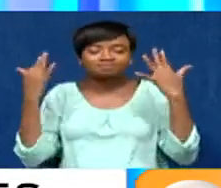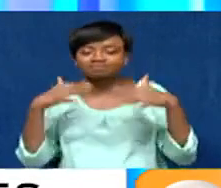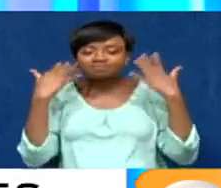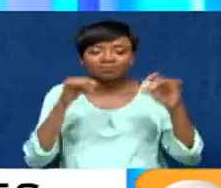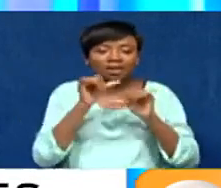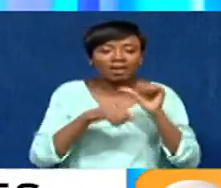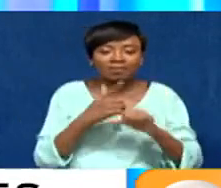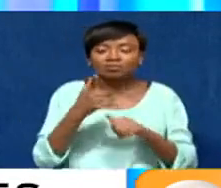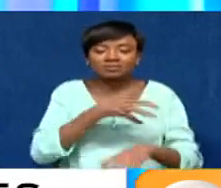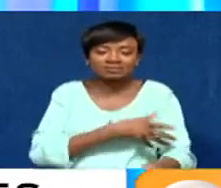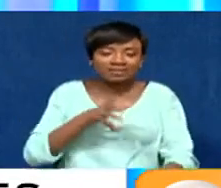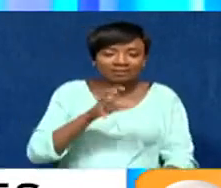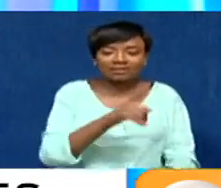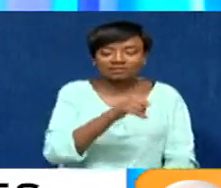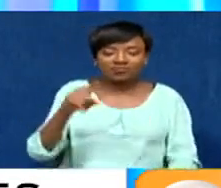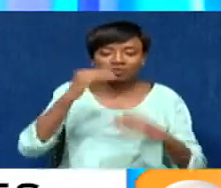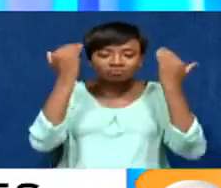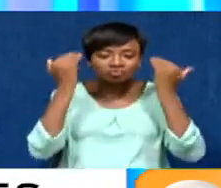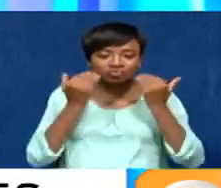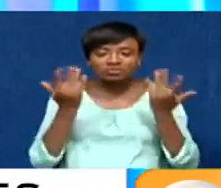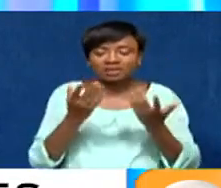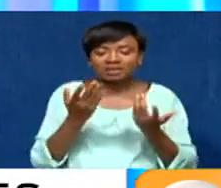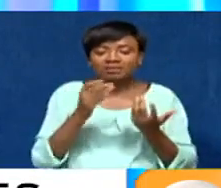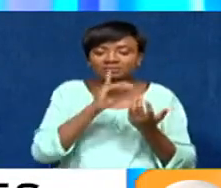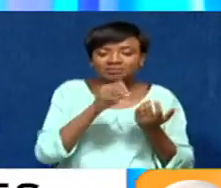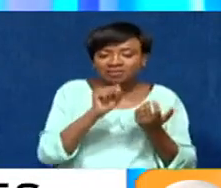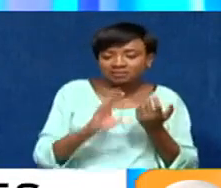the capacity of the judiciary to handle